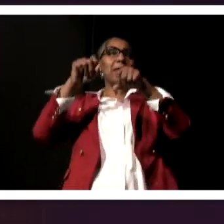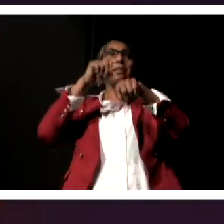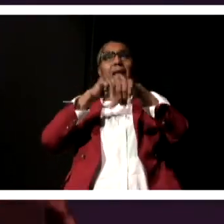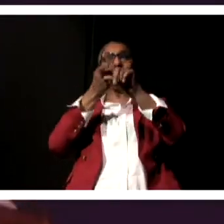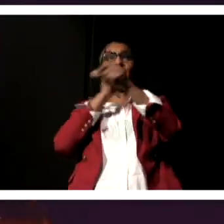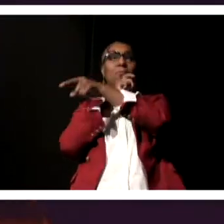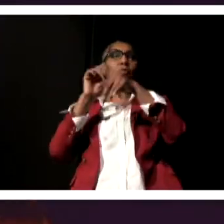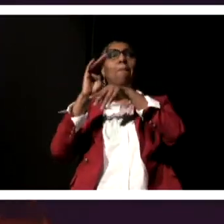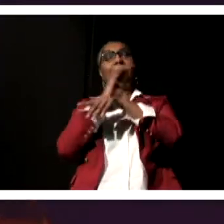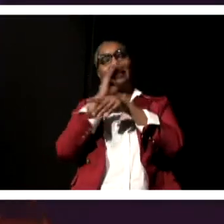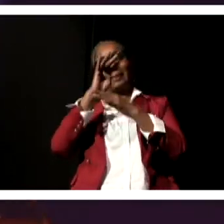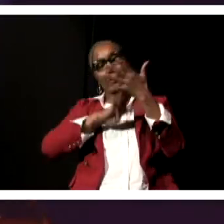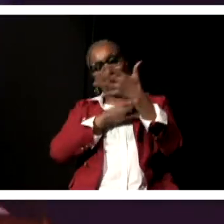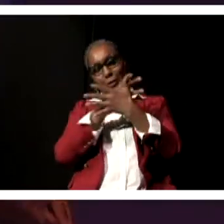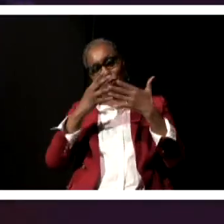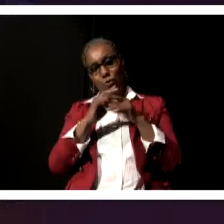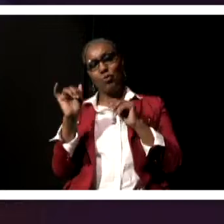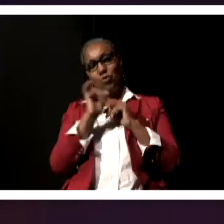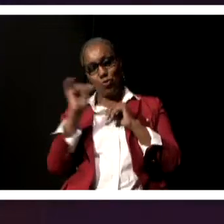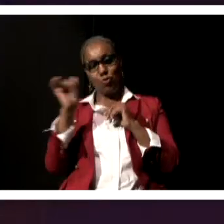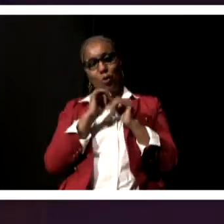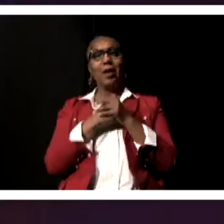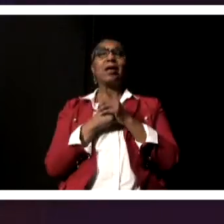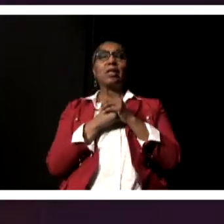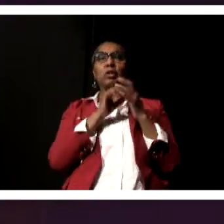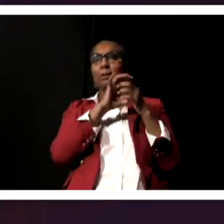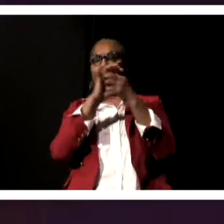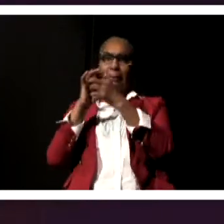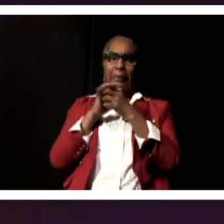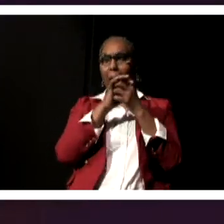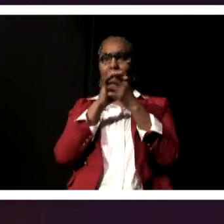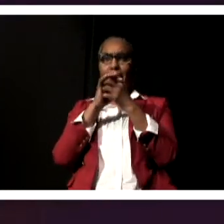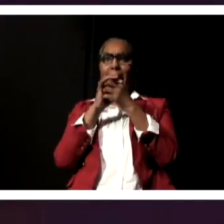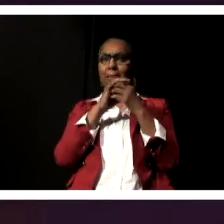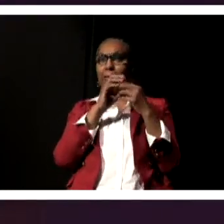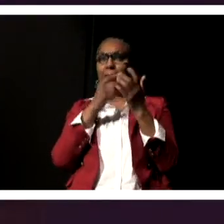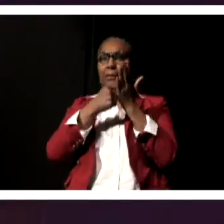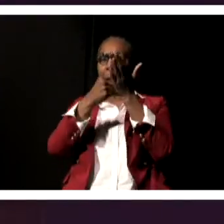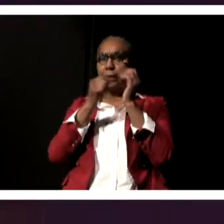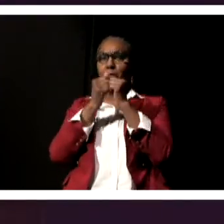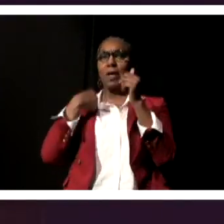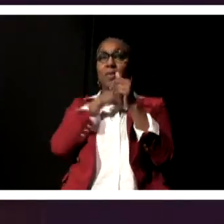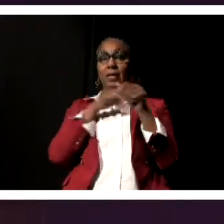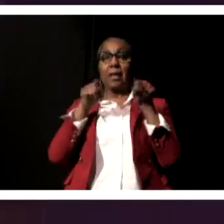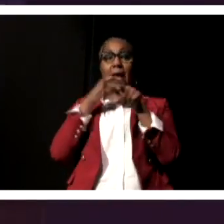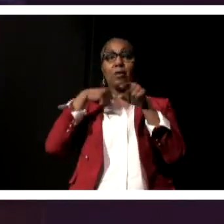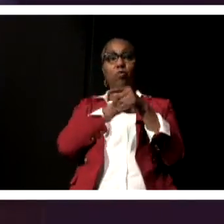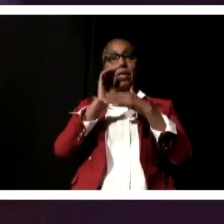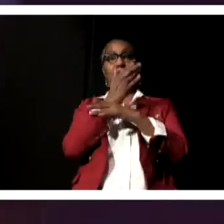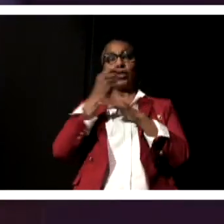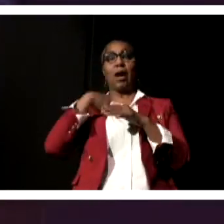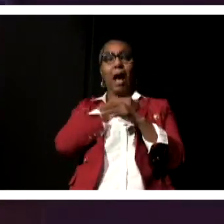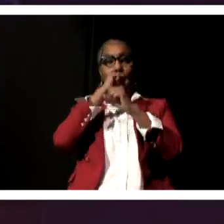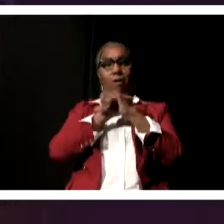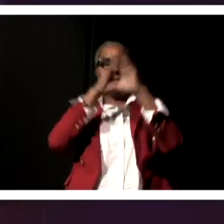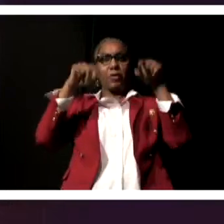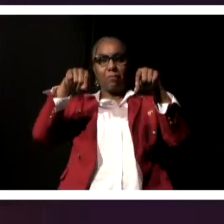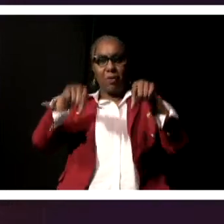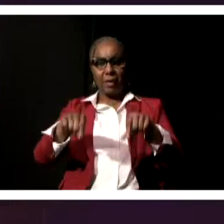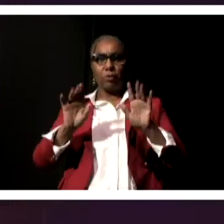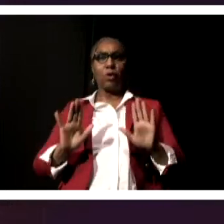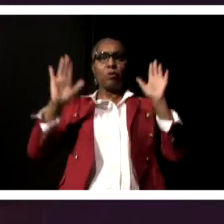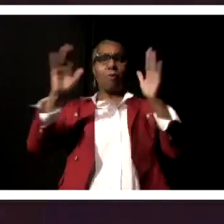your busy schedules to collaborate with us as we share our vision of this great city that we call